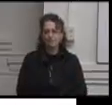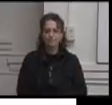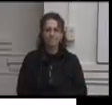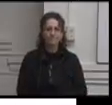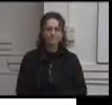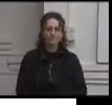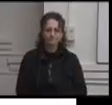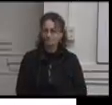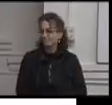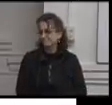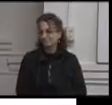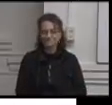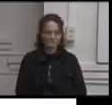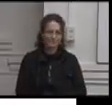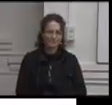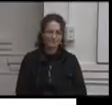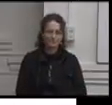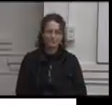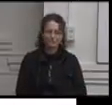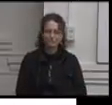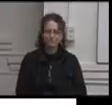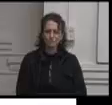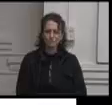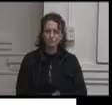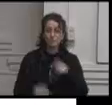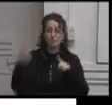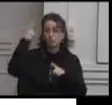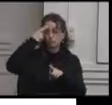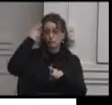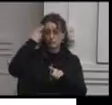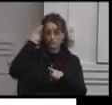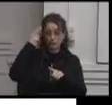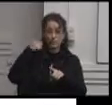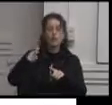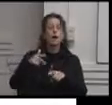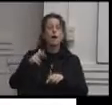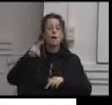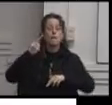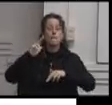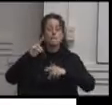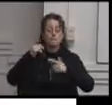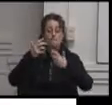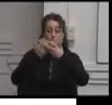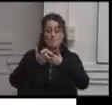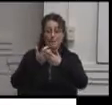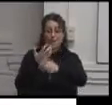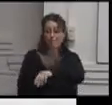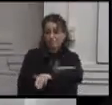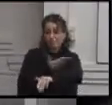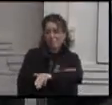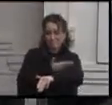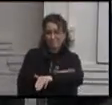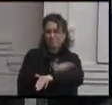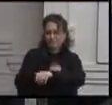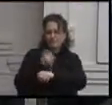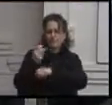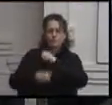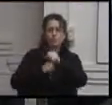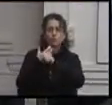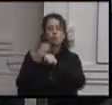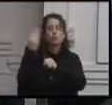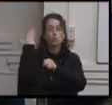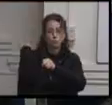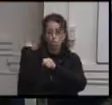this is at least partly because when the plant was rebuilt, it was rebuilt to handle more wastewater. So